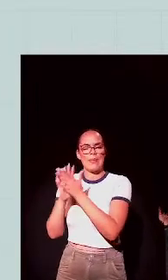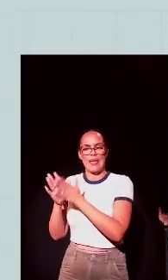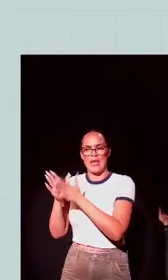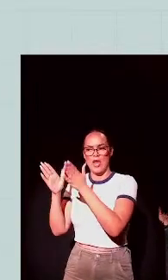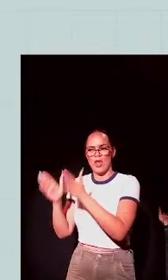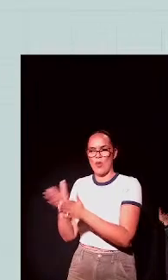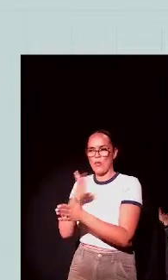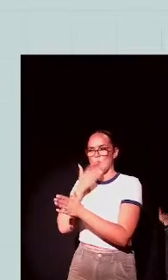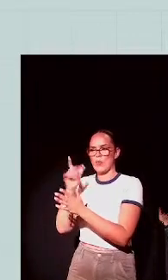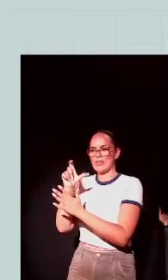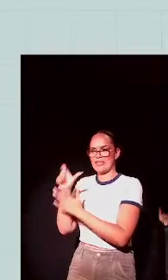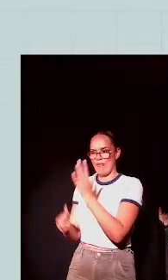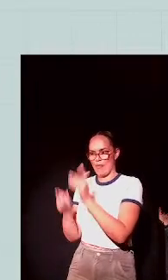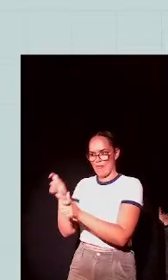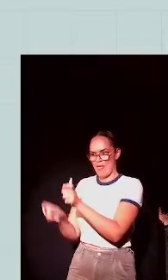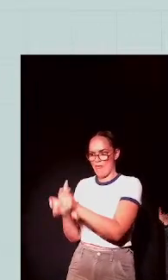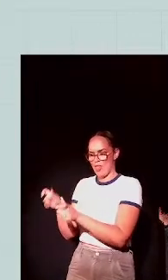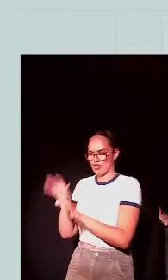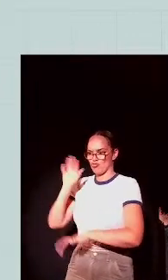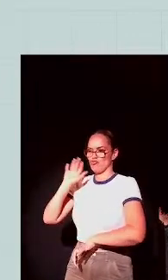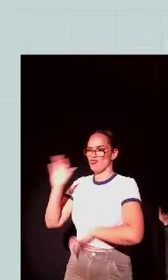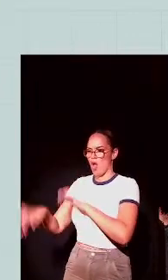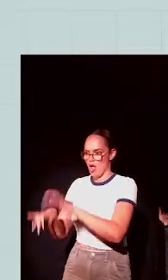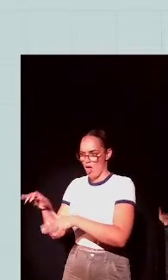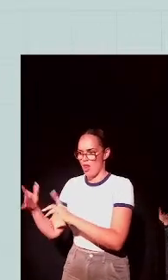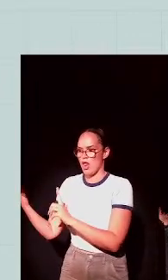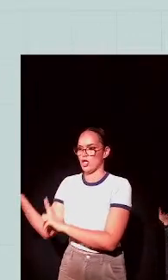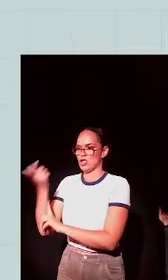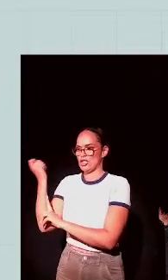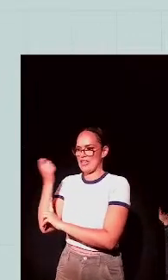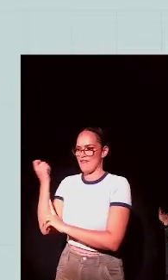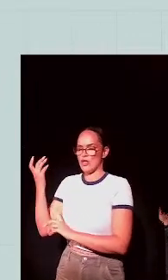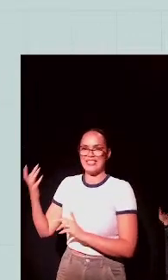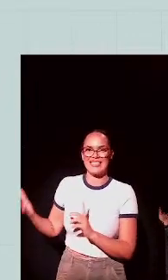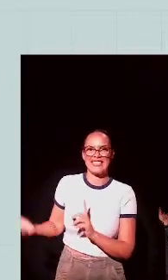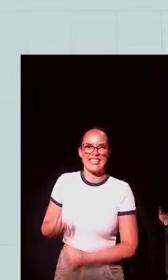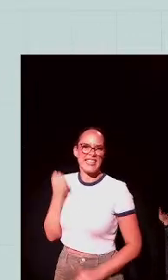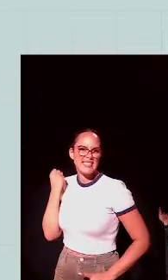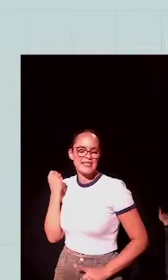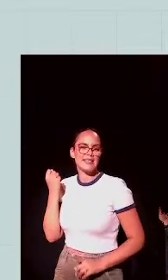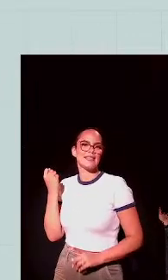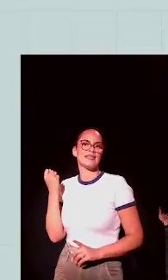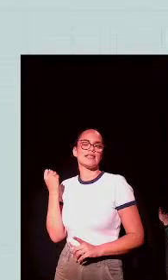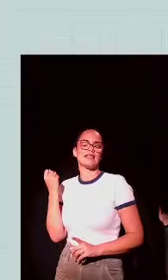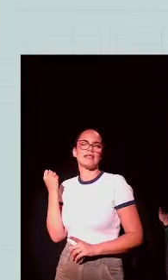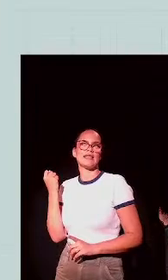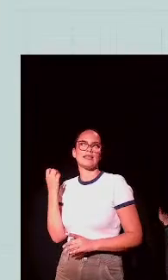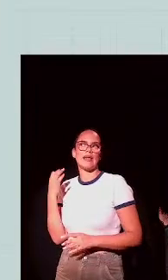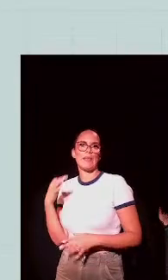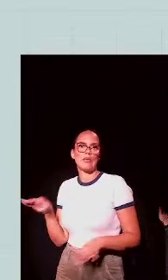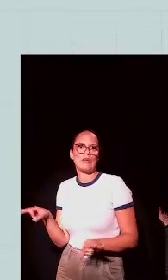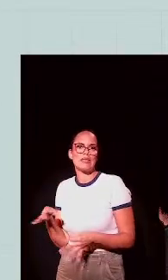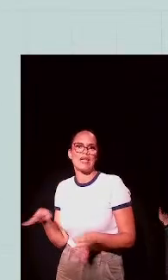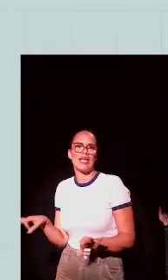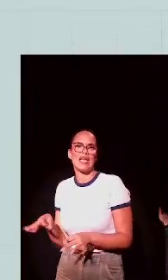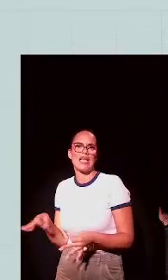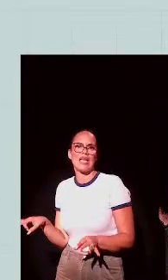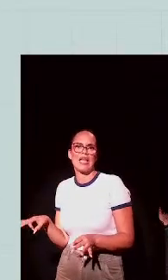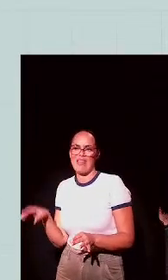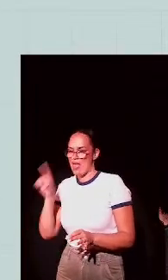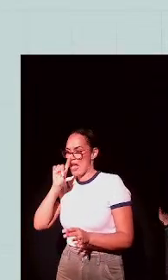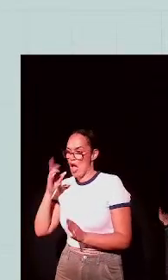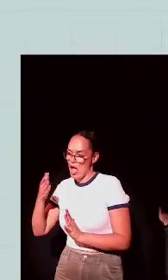people can't crack this, can't find a way